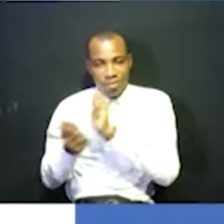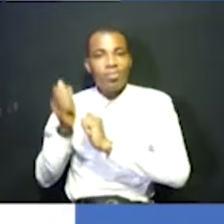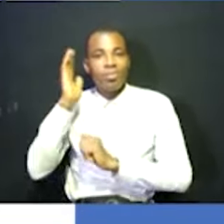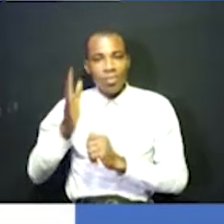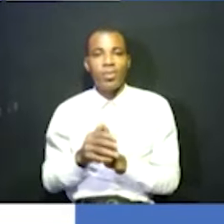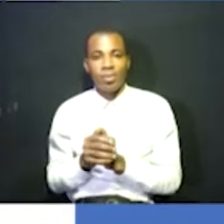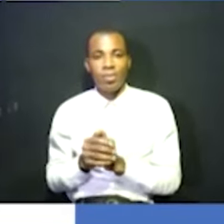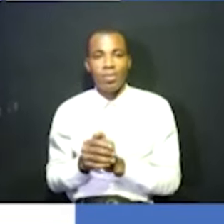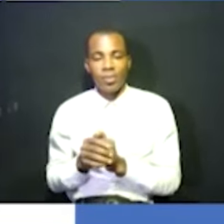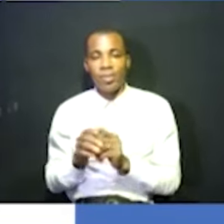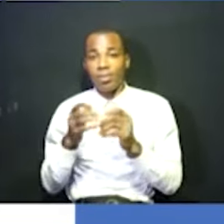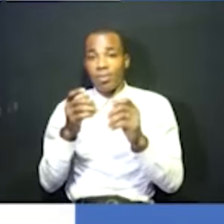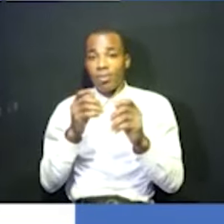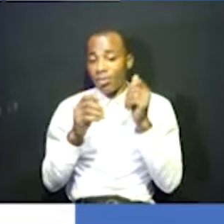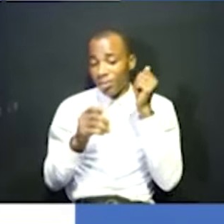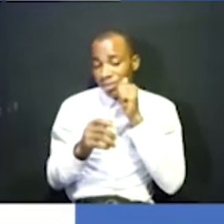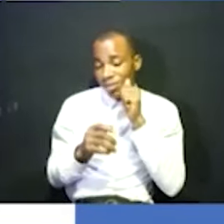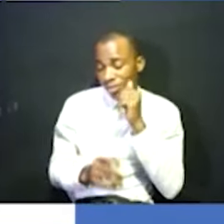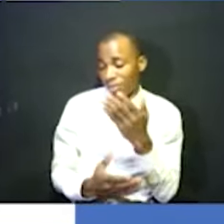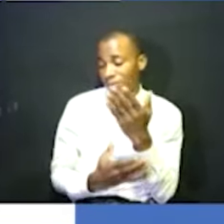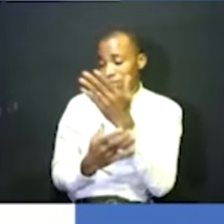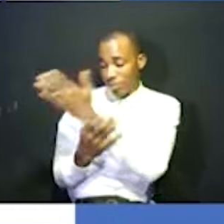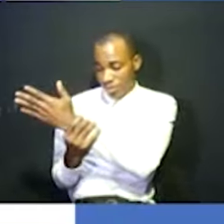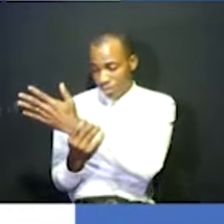Listen to her again.